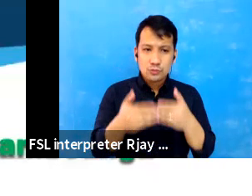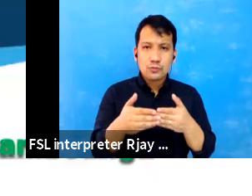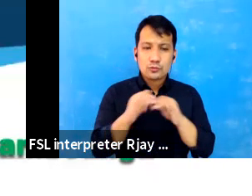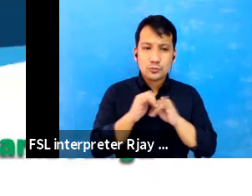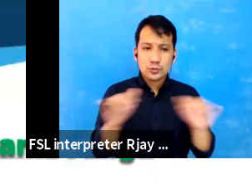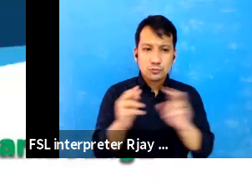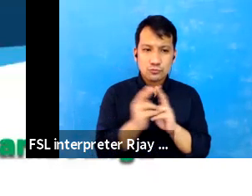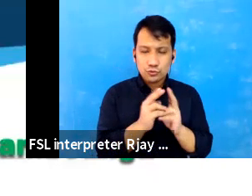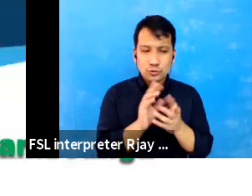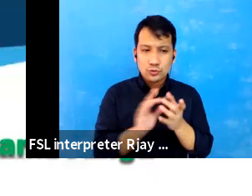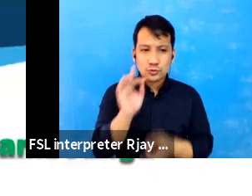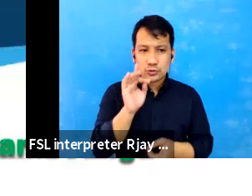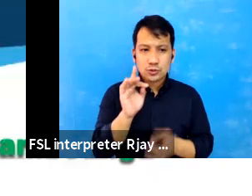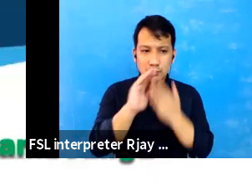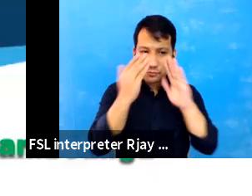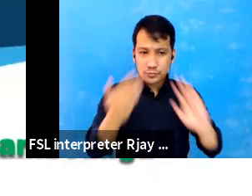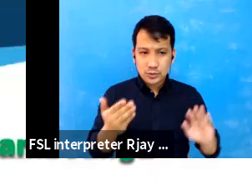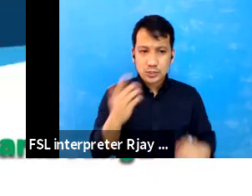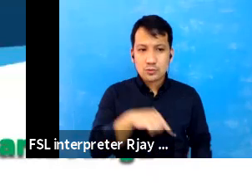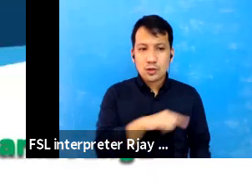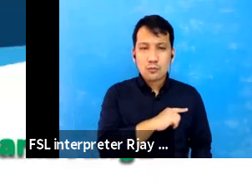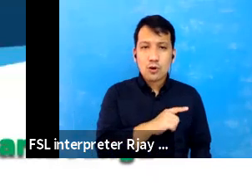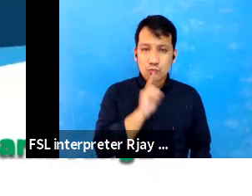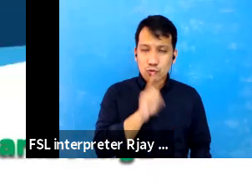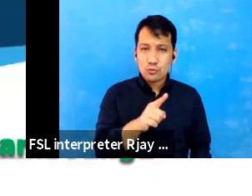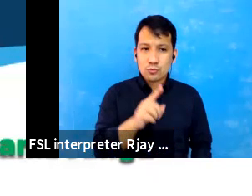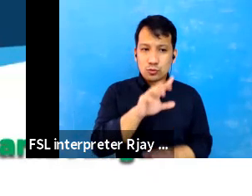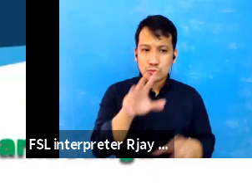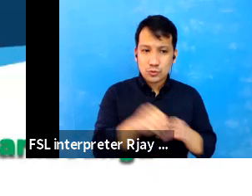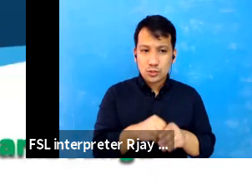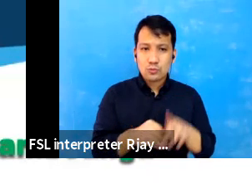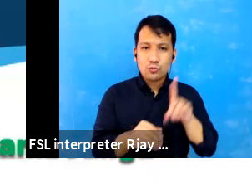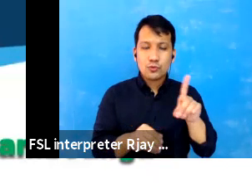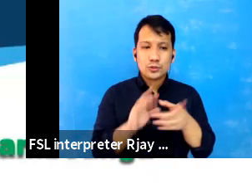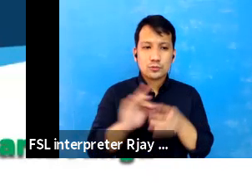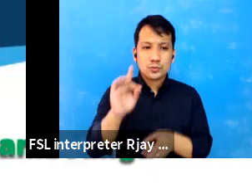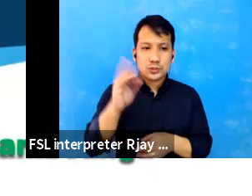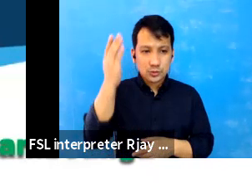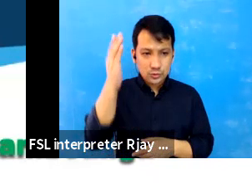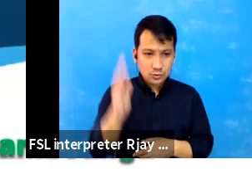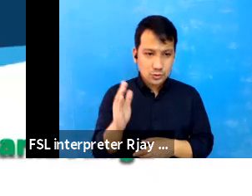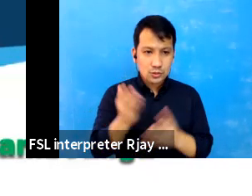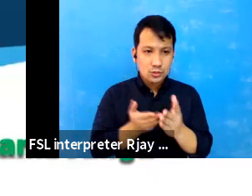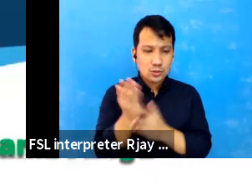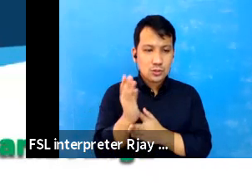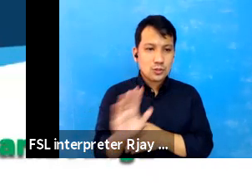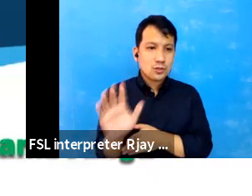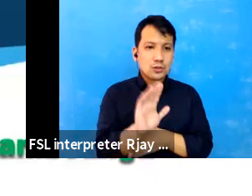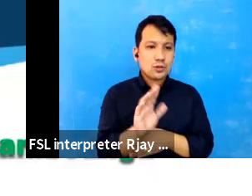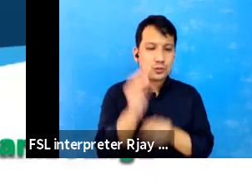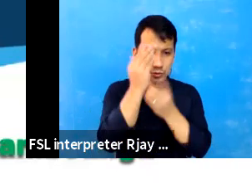of spirit to the bond of peace. Kaya we belong to the one spirit of God, so we